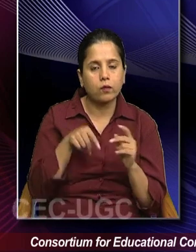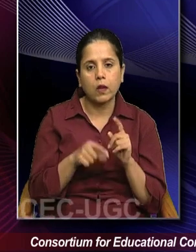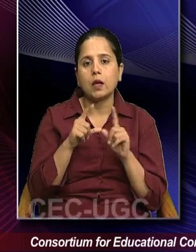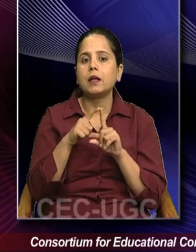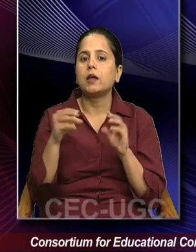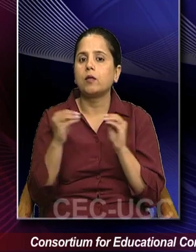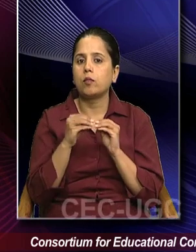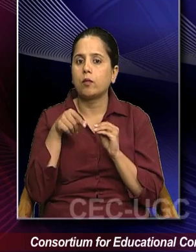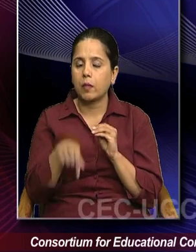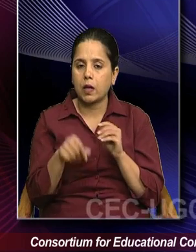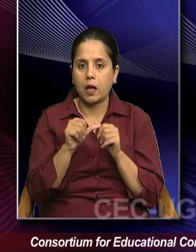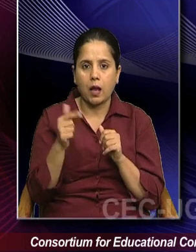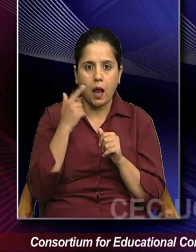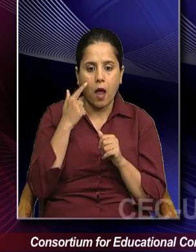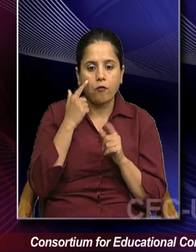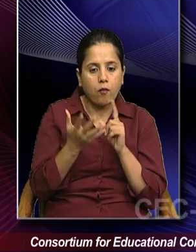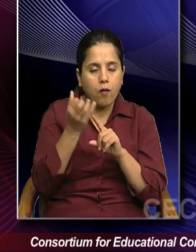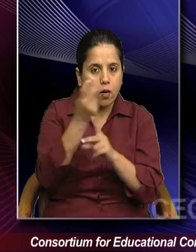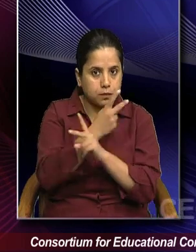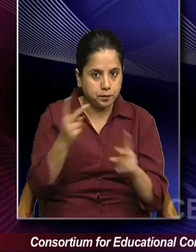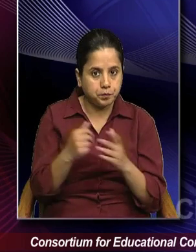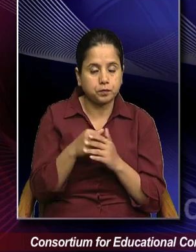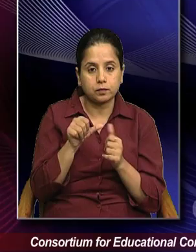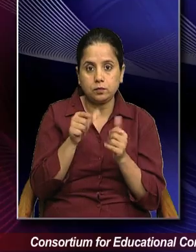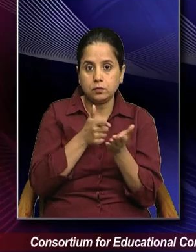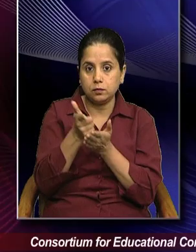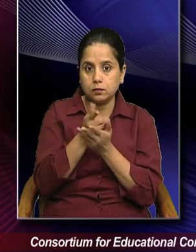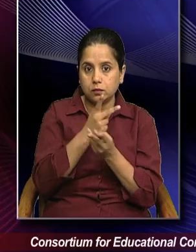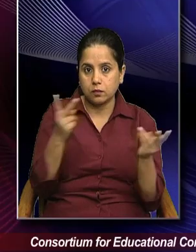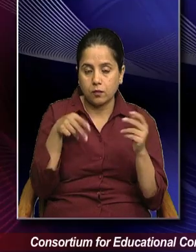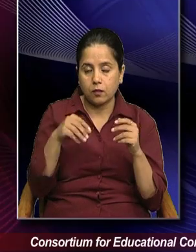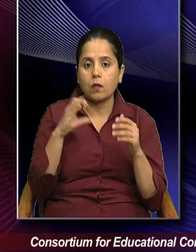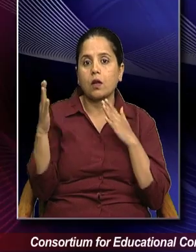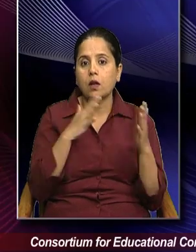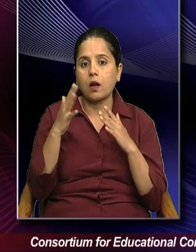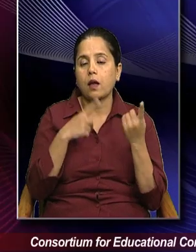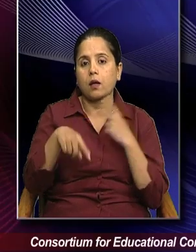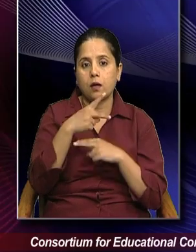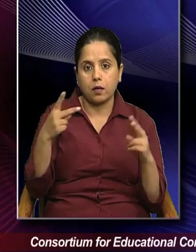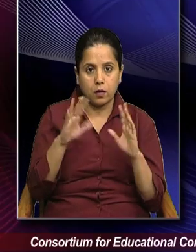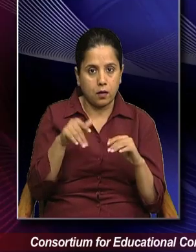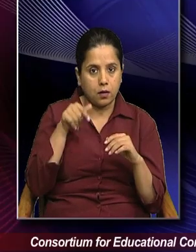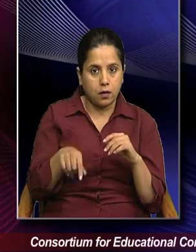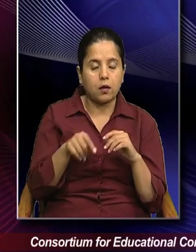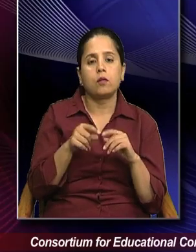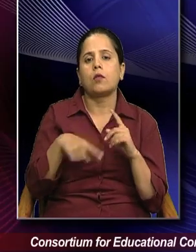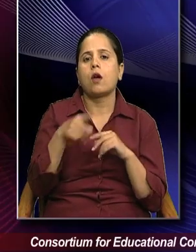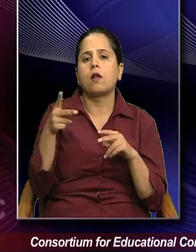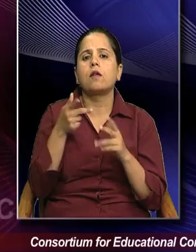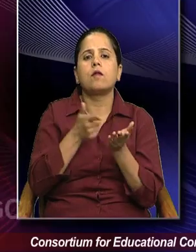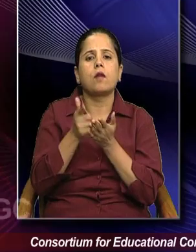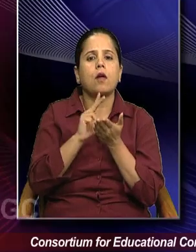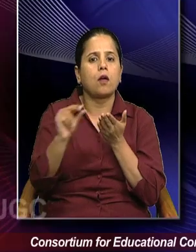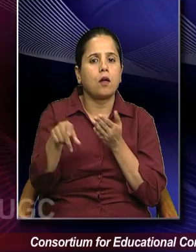and AI in diagnostics, agriculture, climate resilient crops, precision farming,